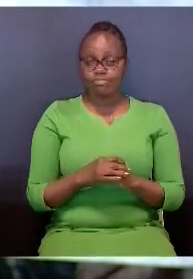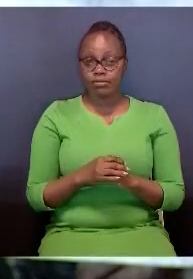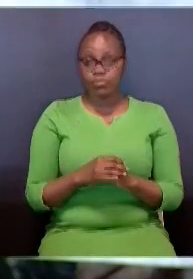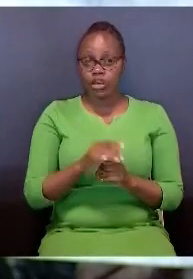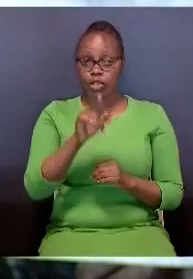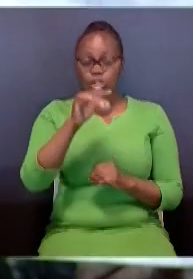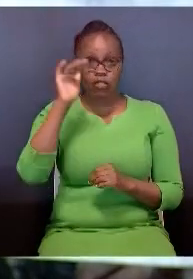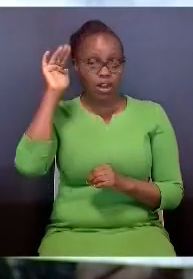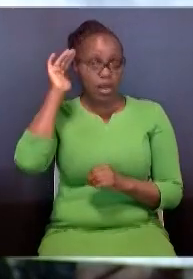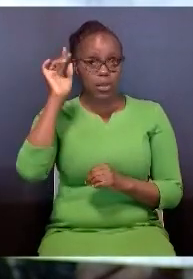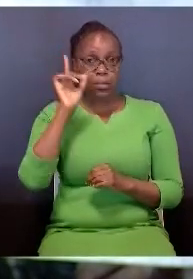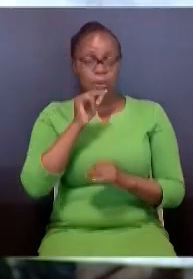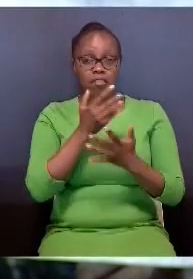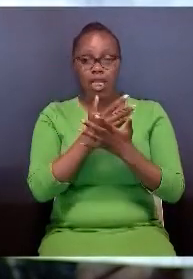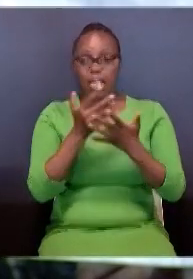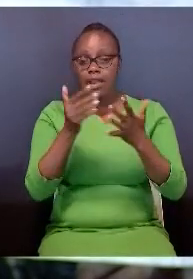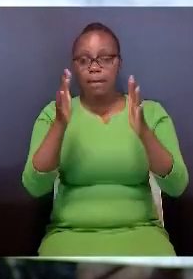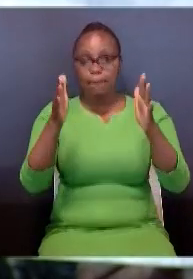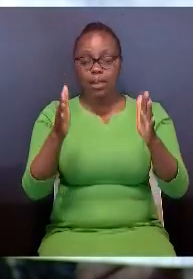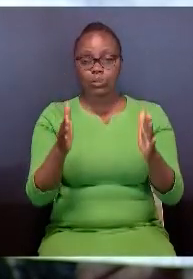Have you ever heard of anybody